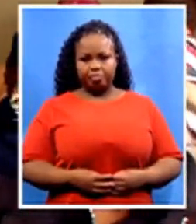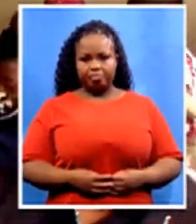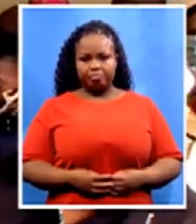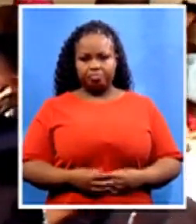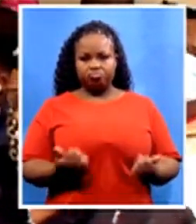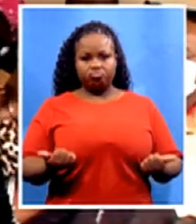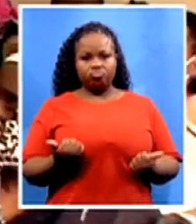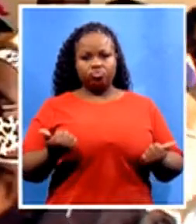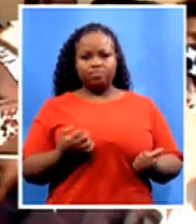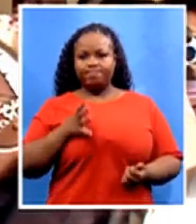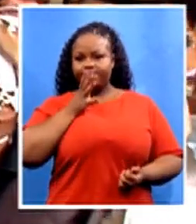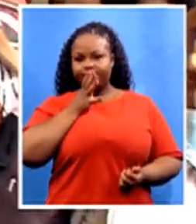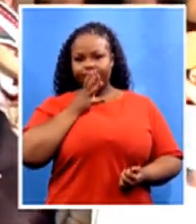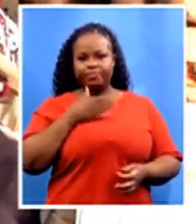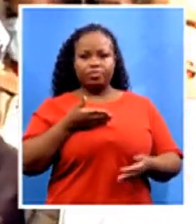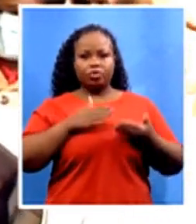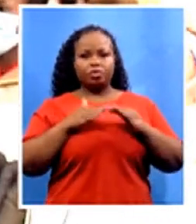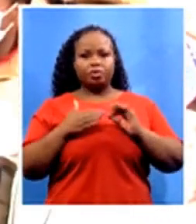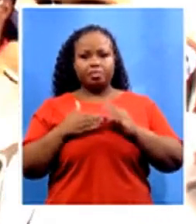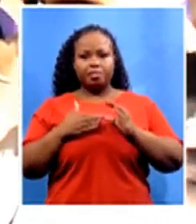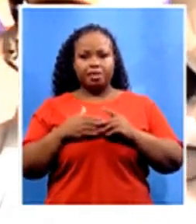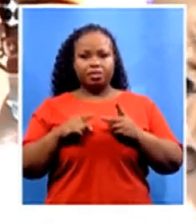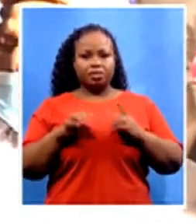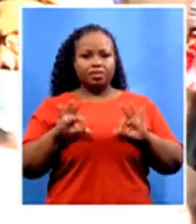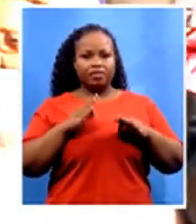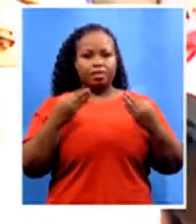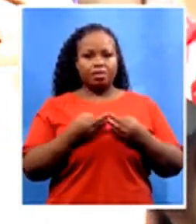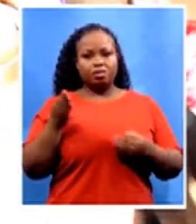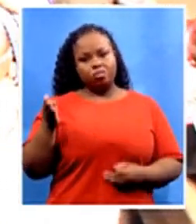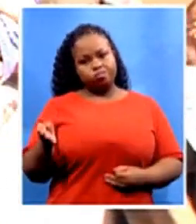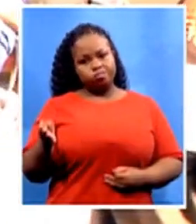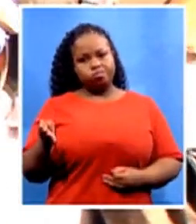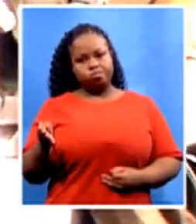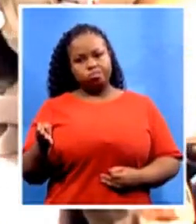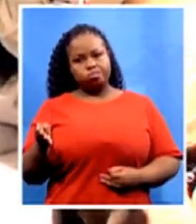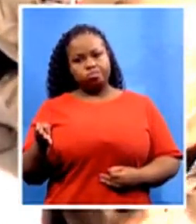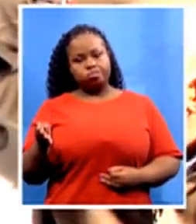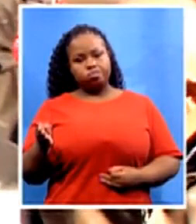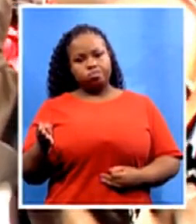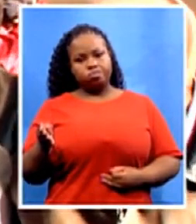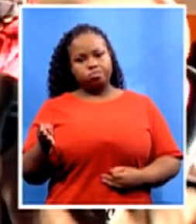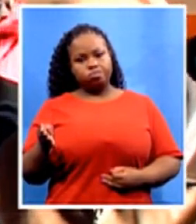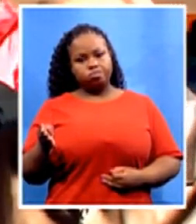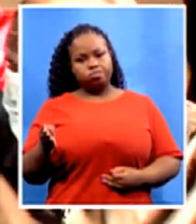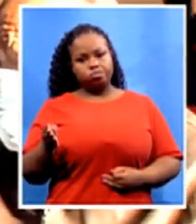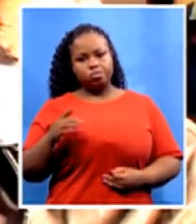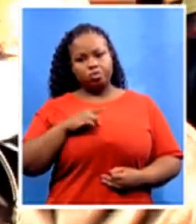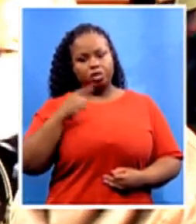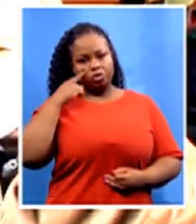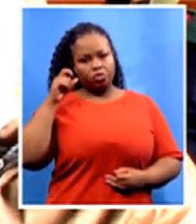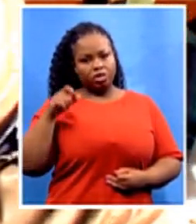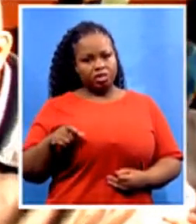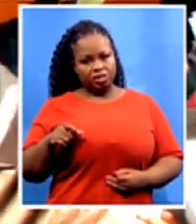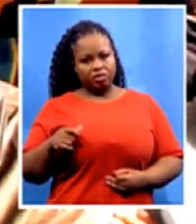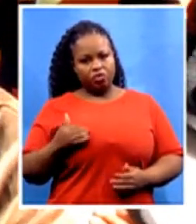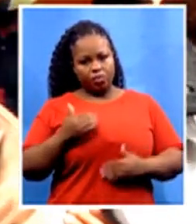well are here to actually come and witness these proceedings that are just about to